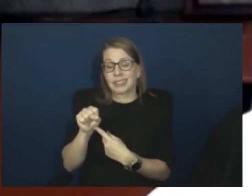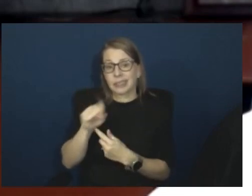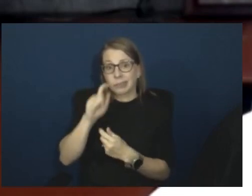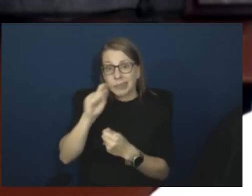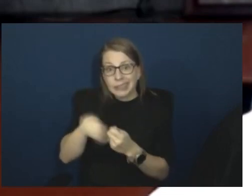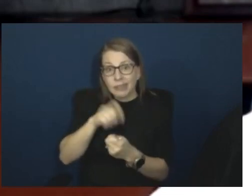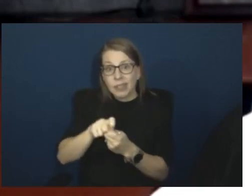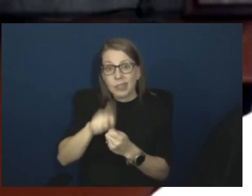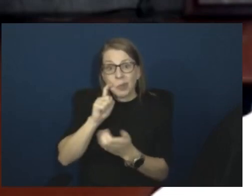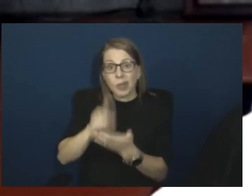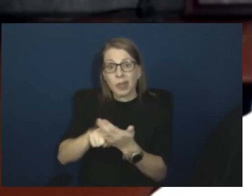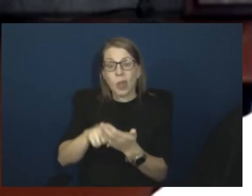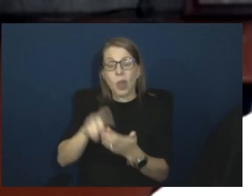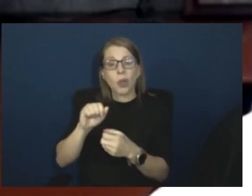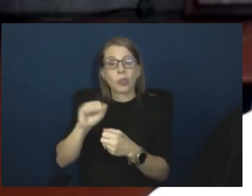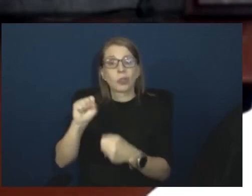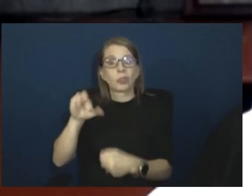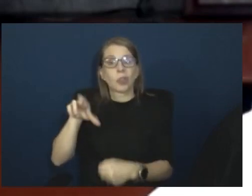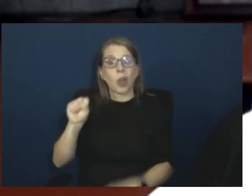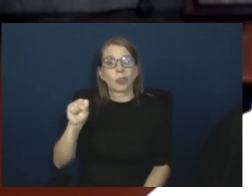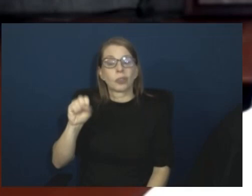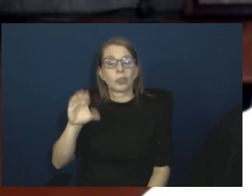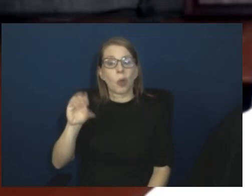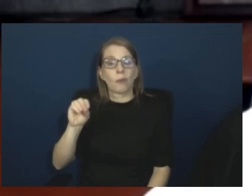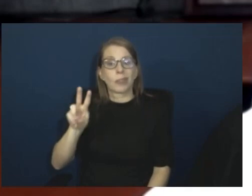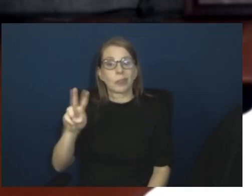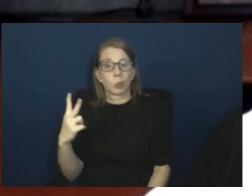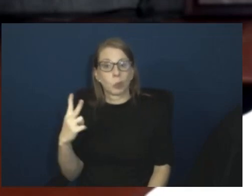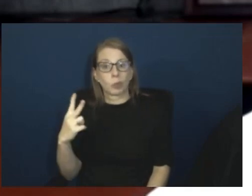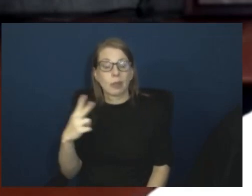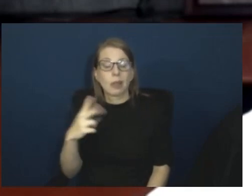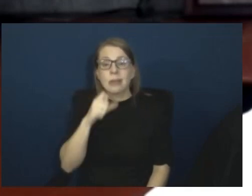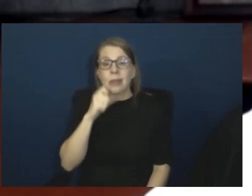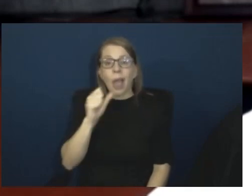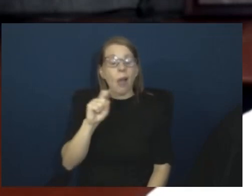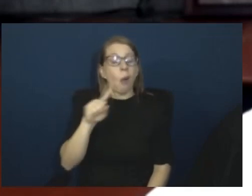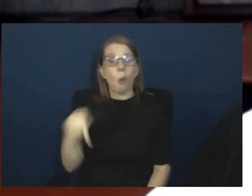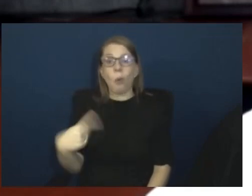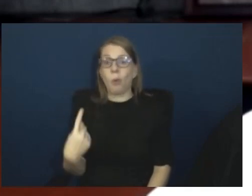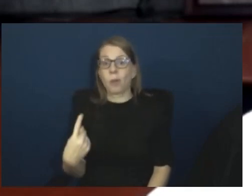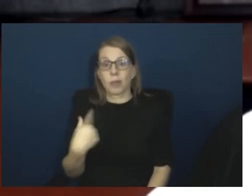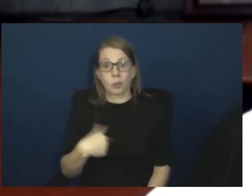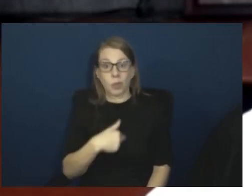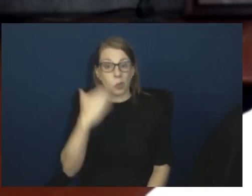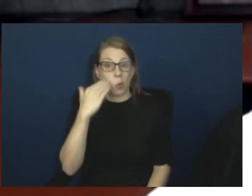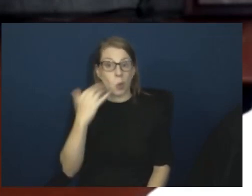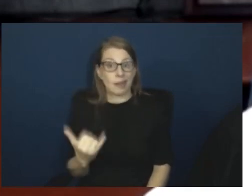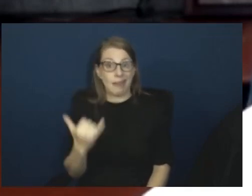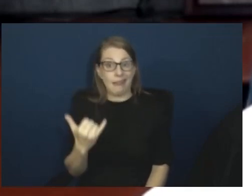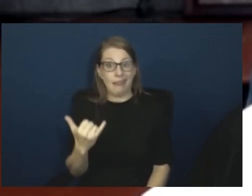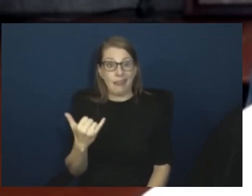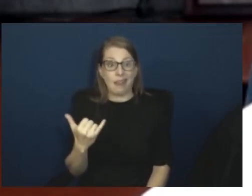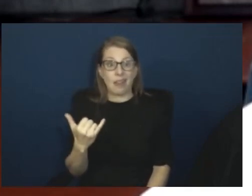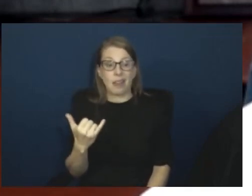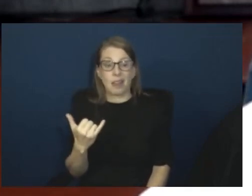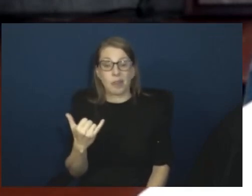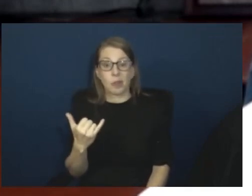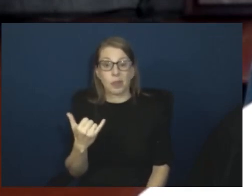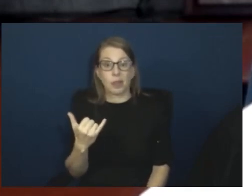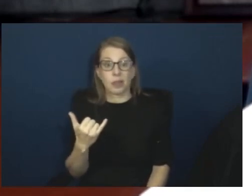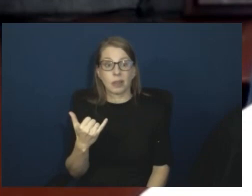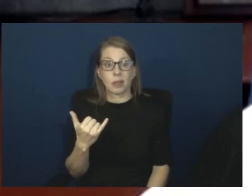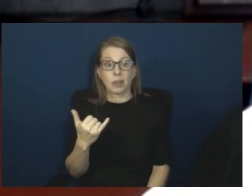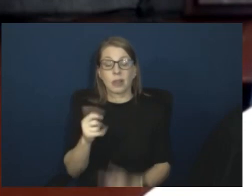recognize SARS-CoV-2. So not only do we know now that these the